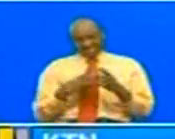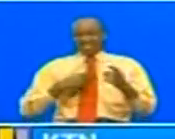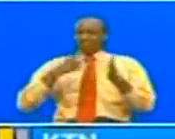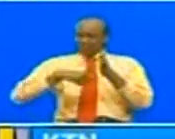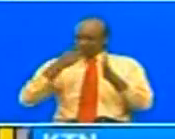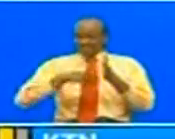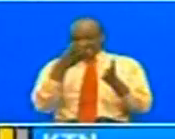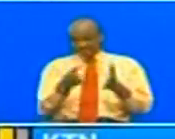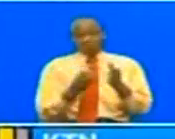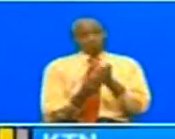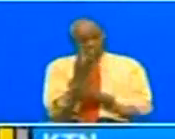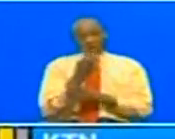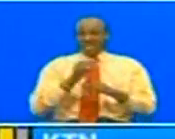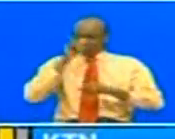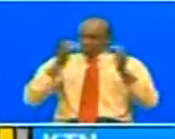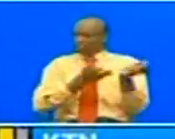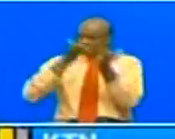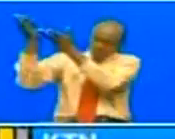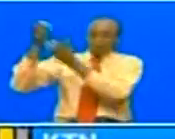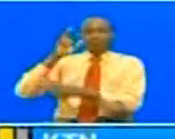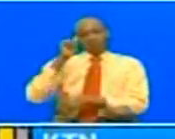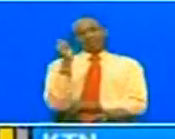manufacturers to grow their exports in Kenya.